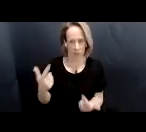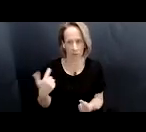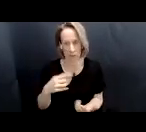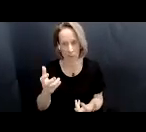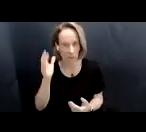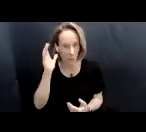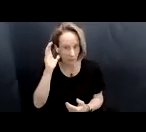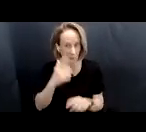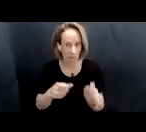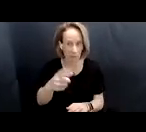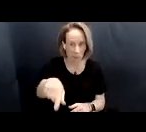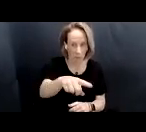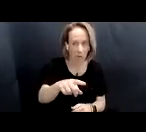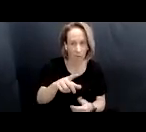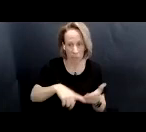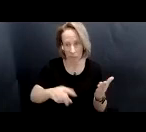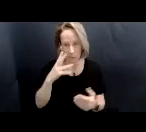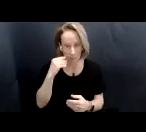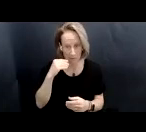you all have used in this last year?